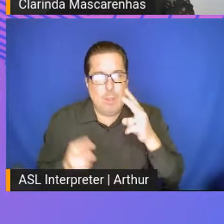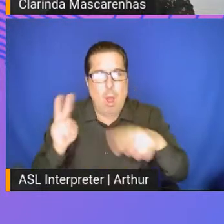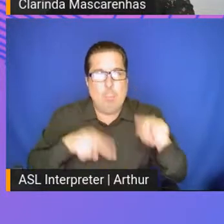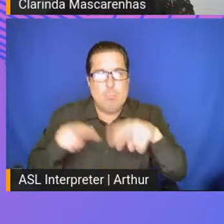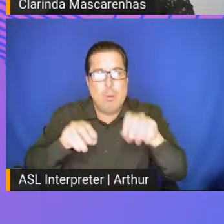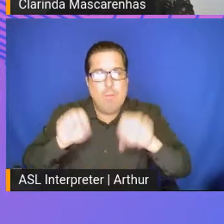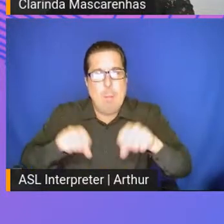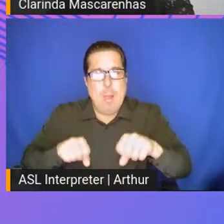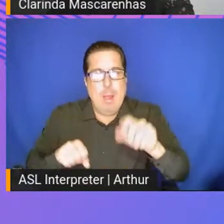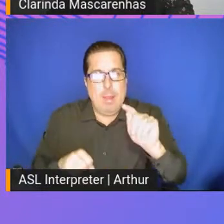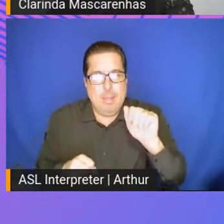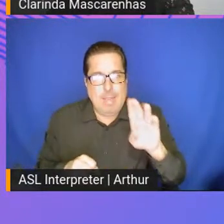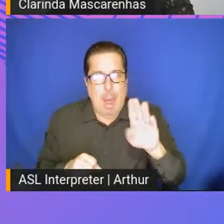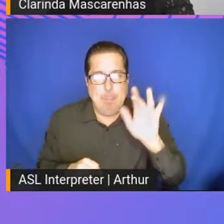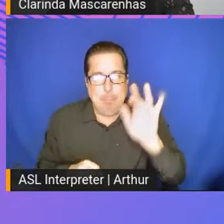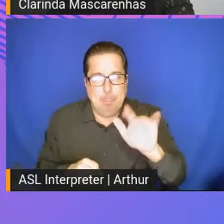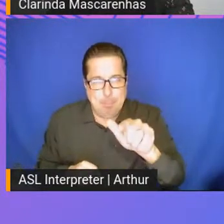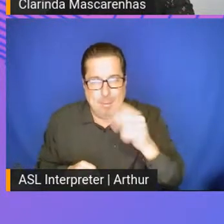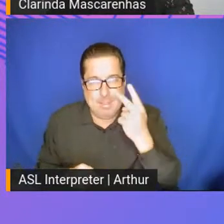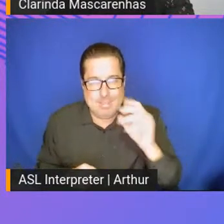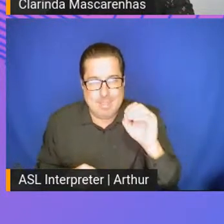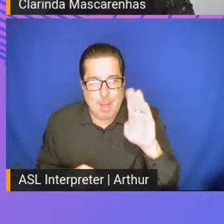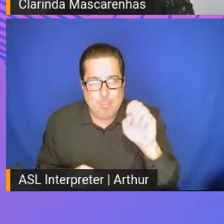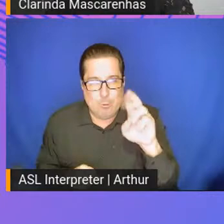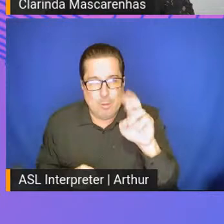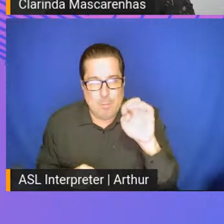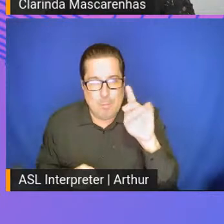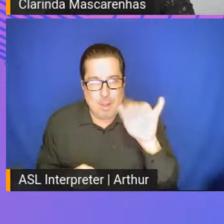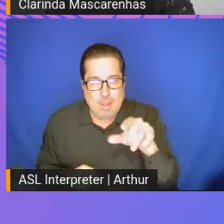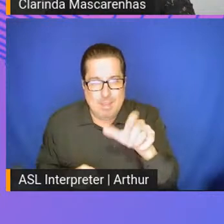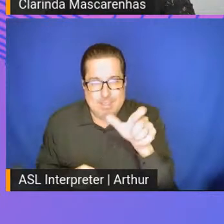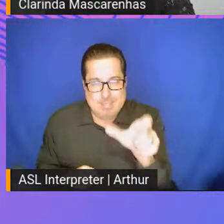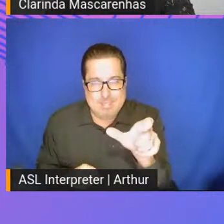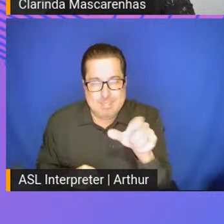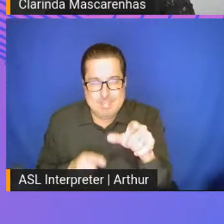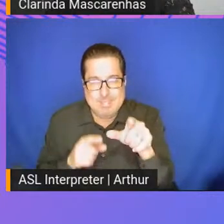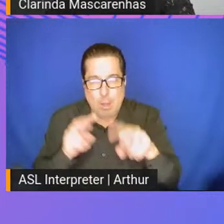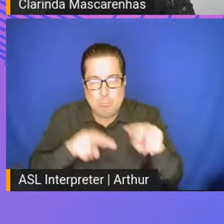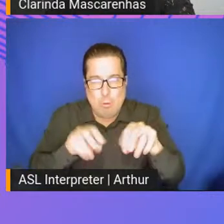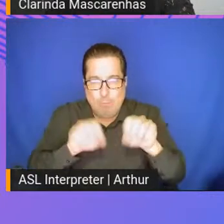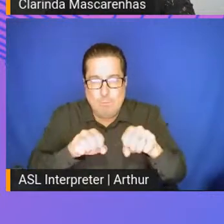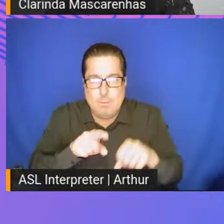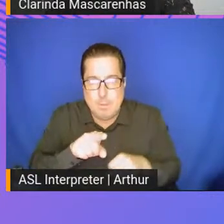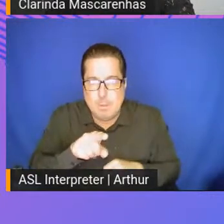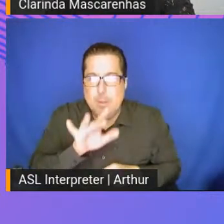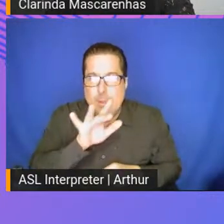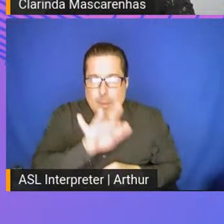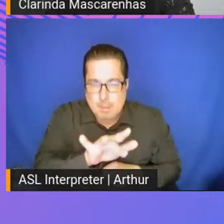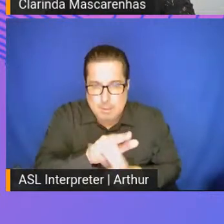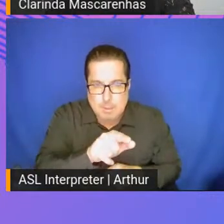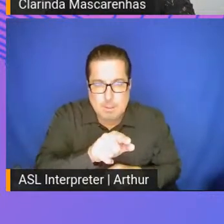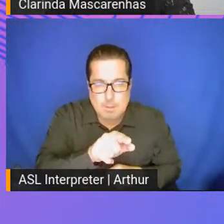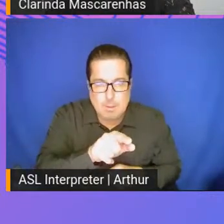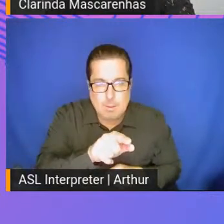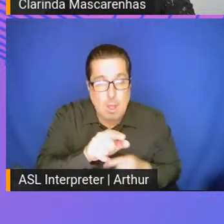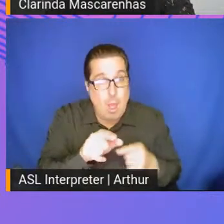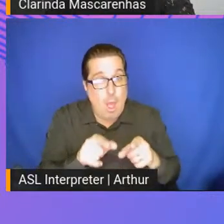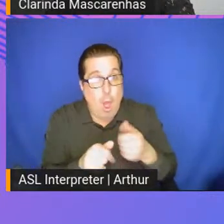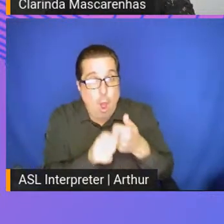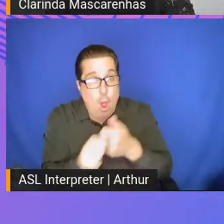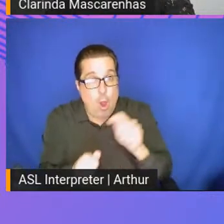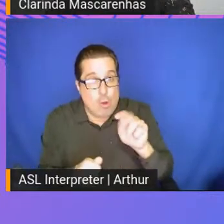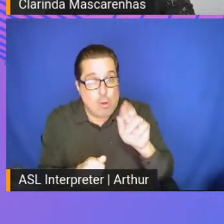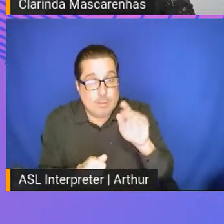And you may notice there's a tracing, which shows on. So this is the new